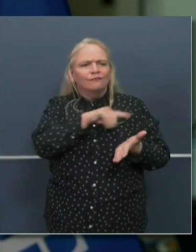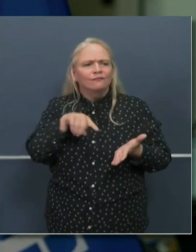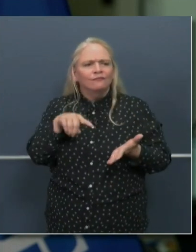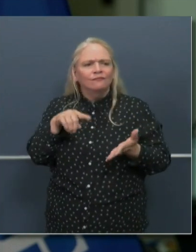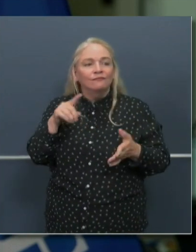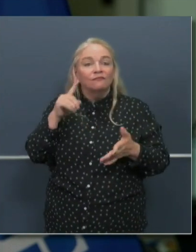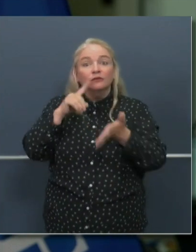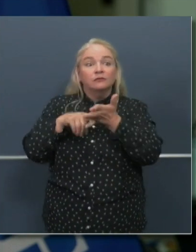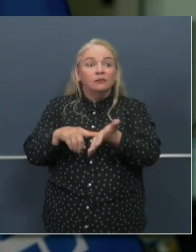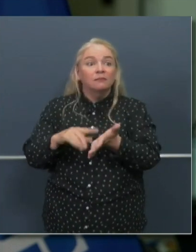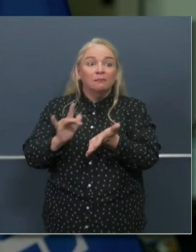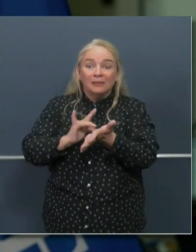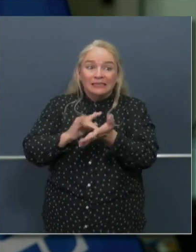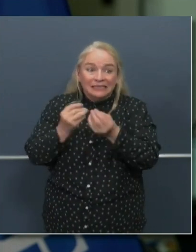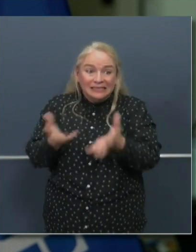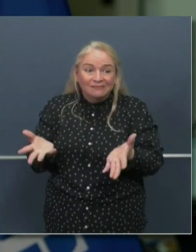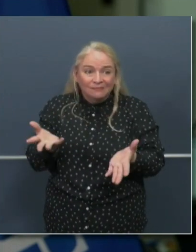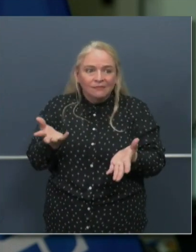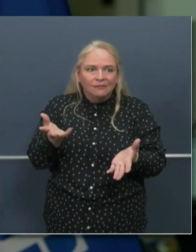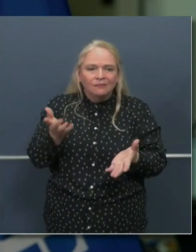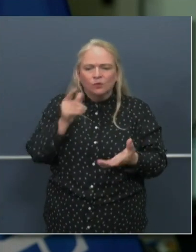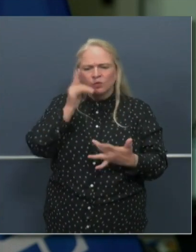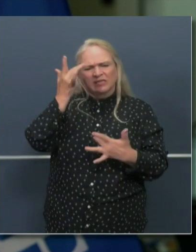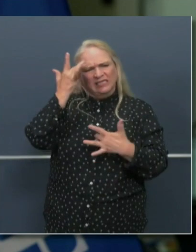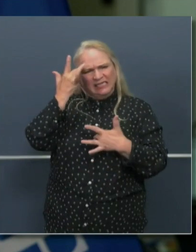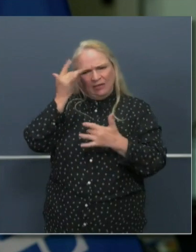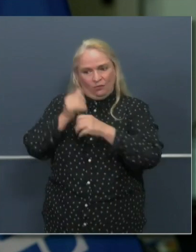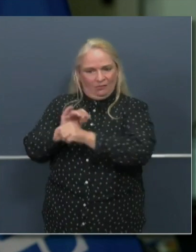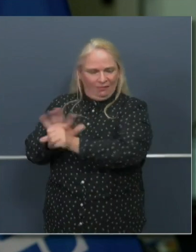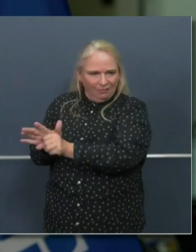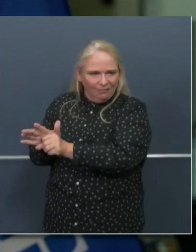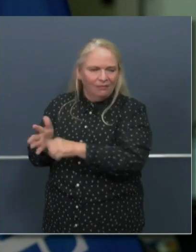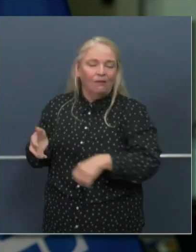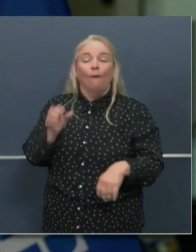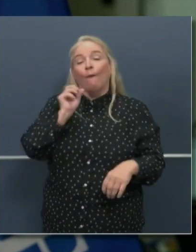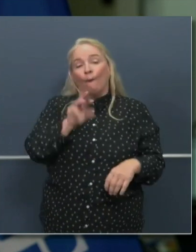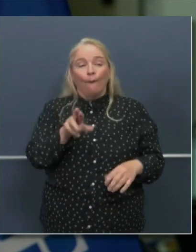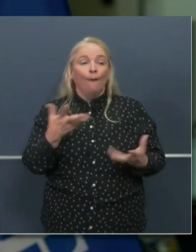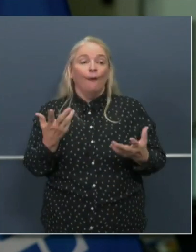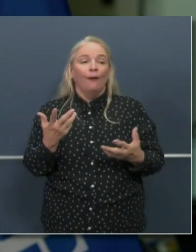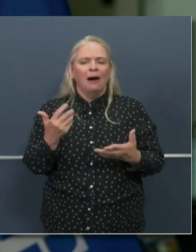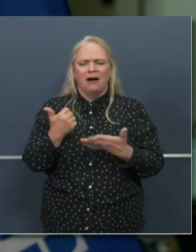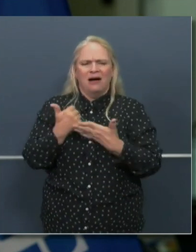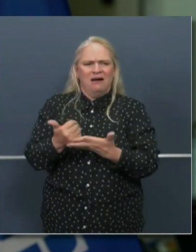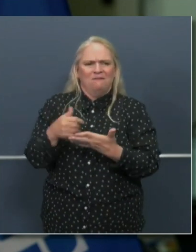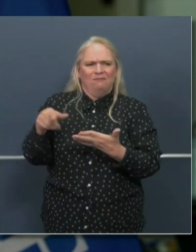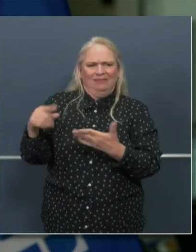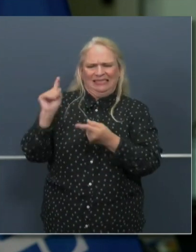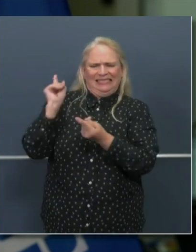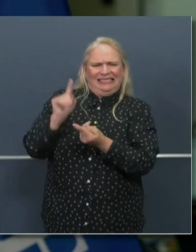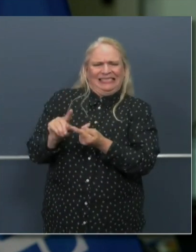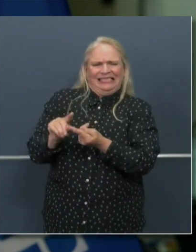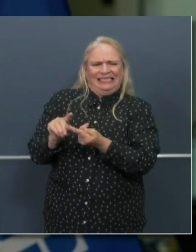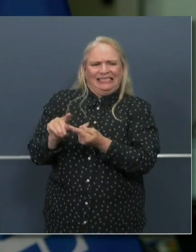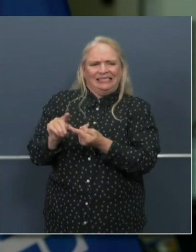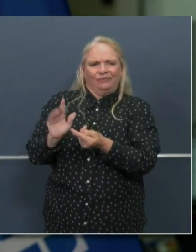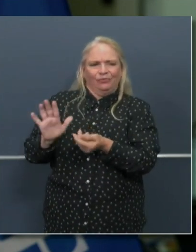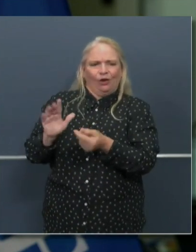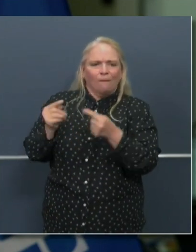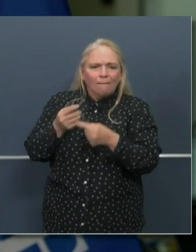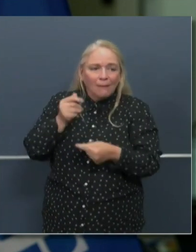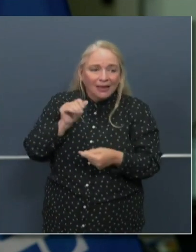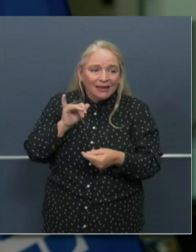remdesivir and others that are actually shortening the stay of those patients. We are putting fewer of those patients